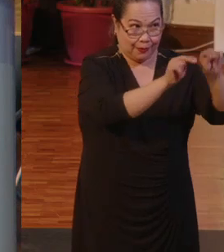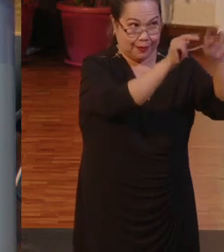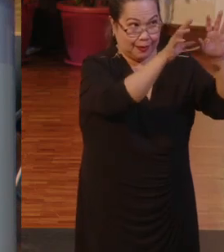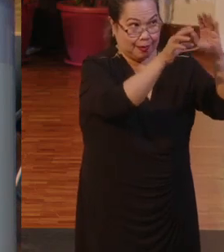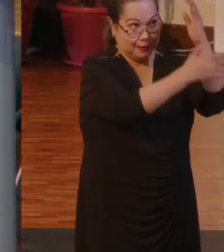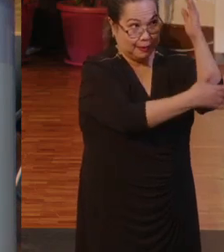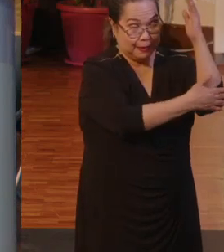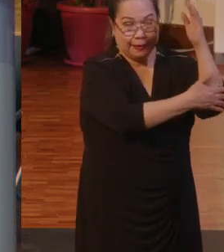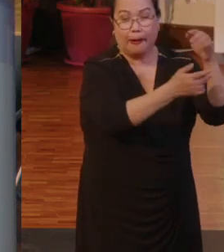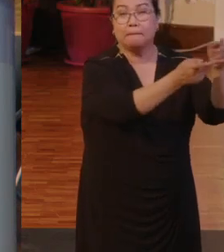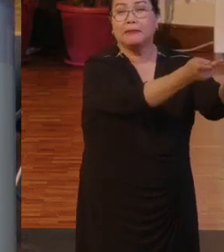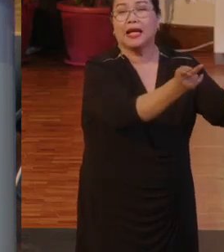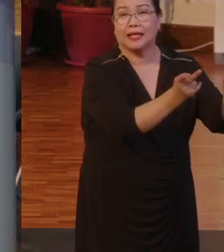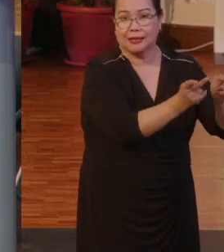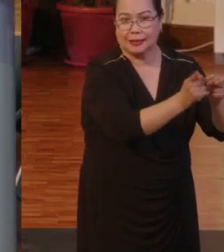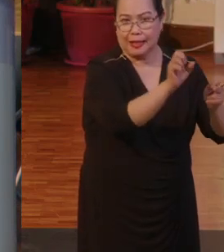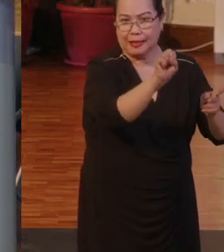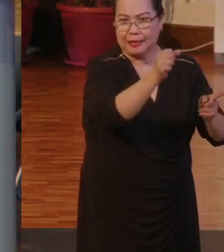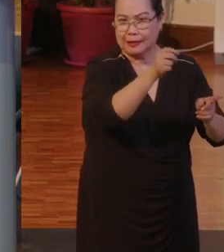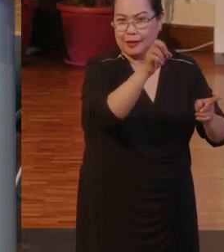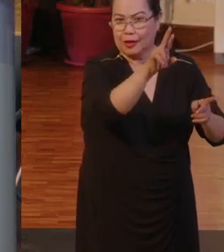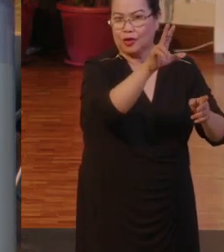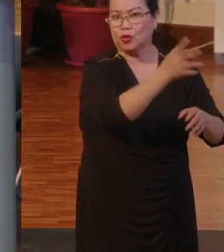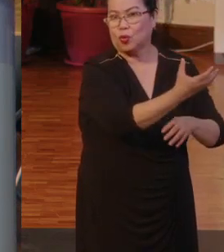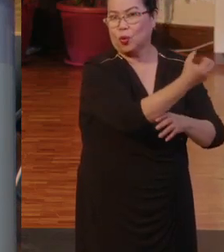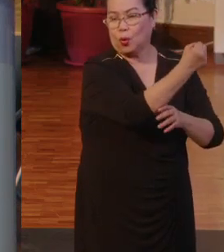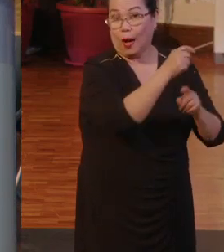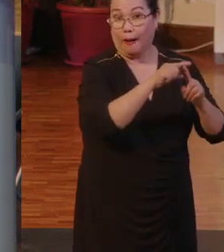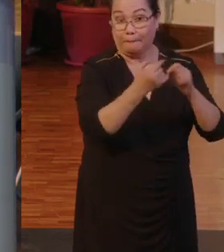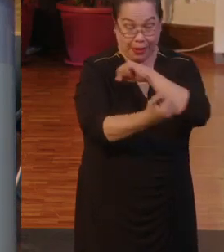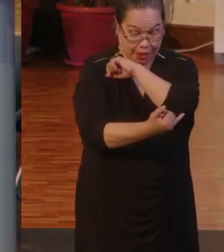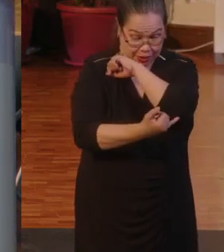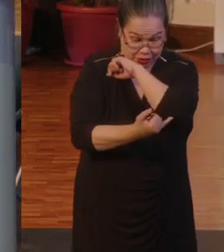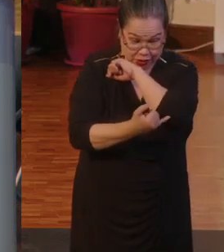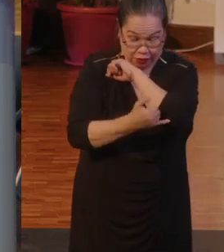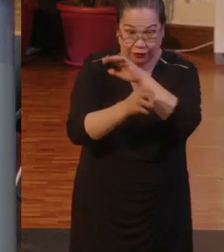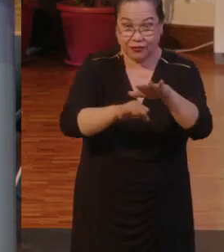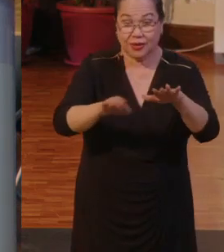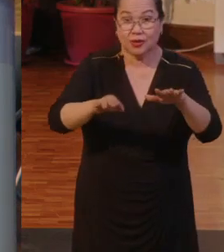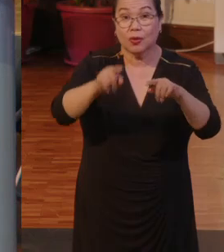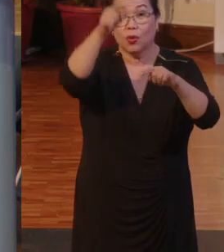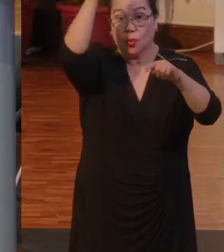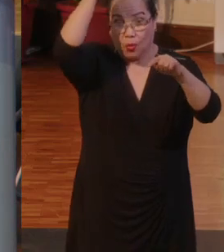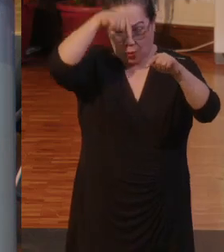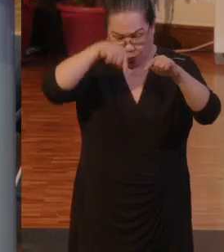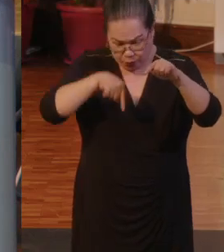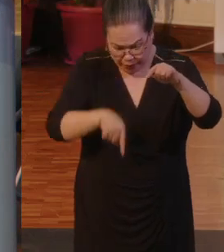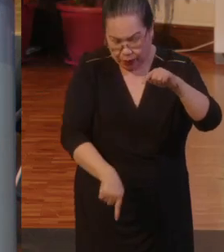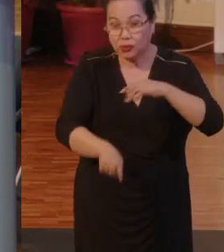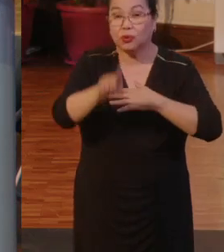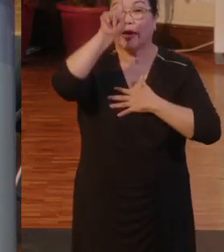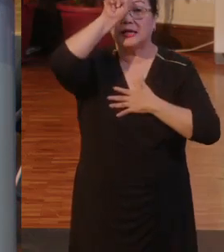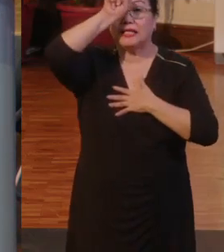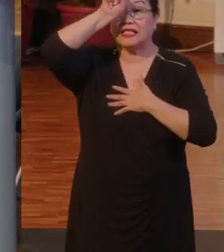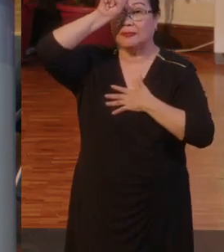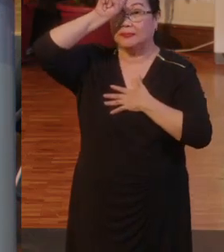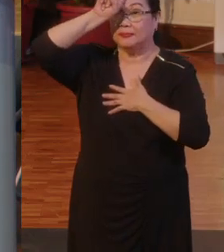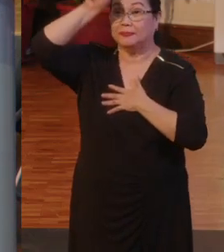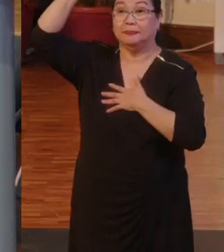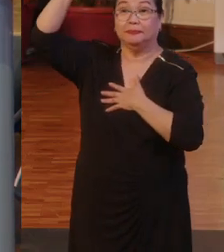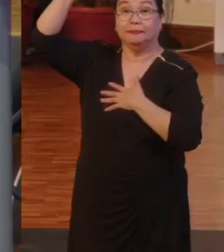of Seir to possess, but Jacob and his children went down to Egypt. Naging tapat